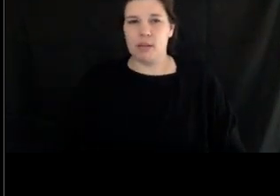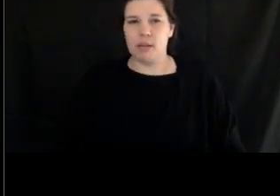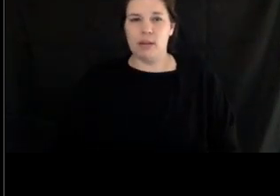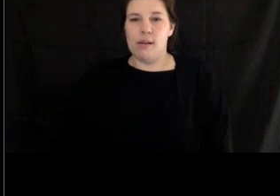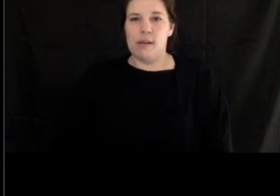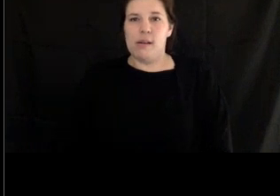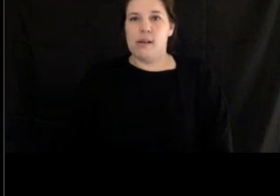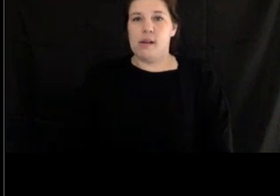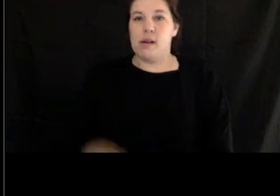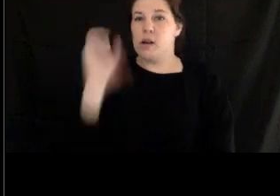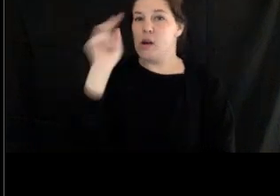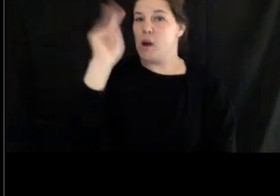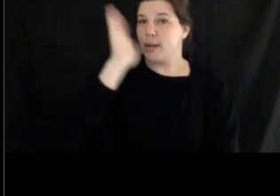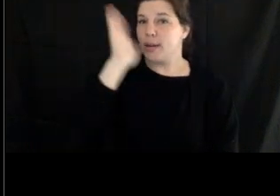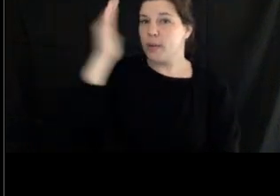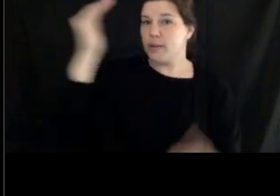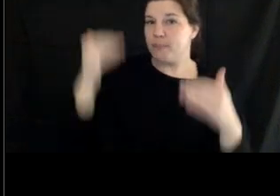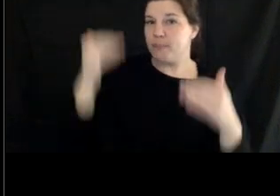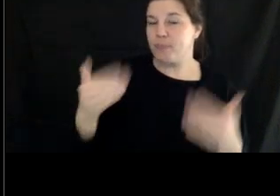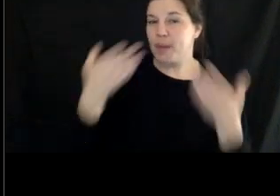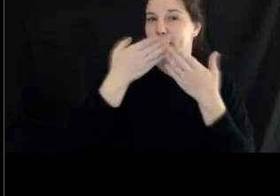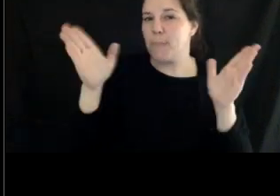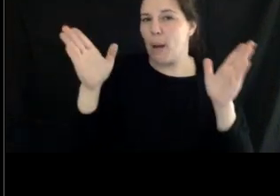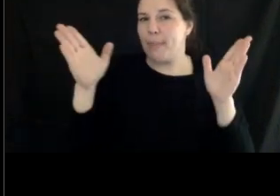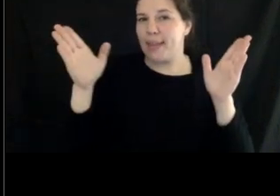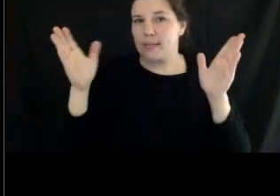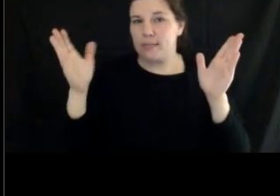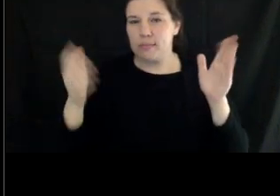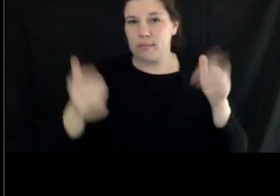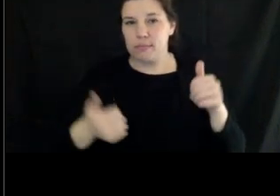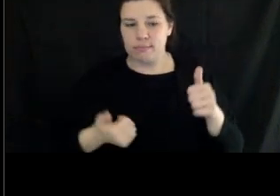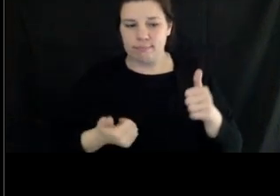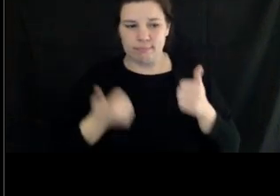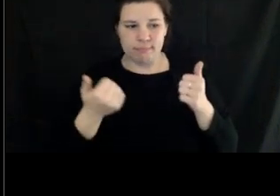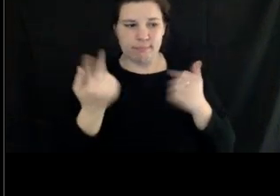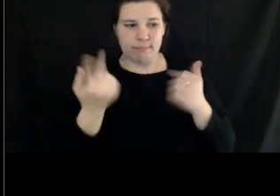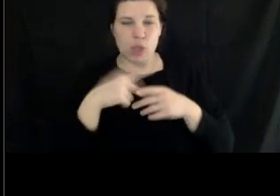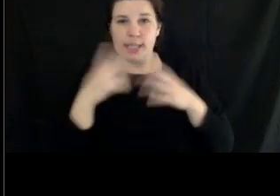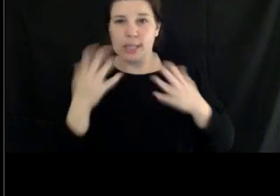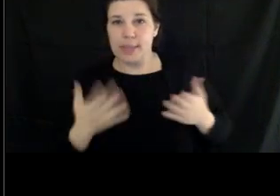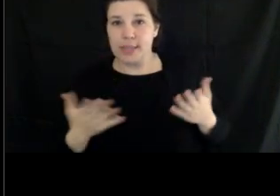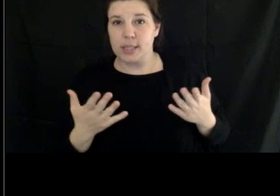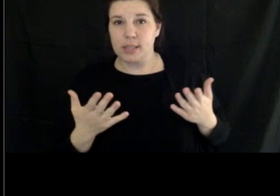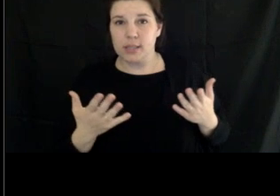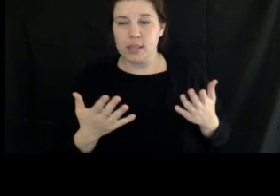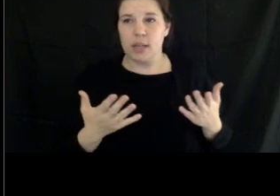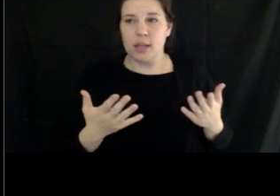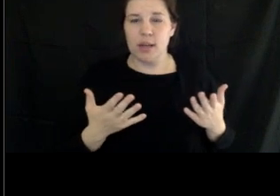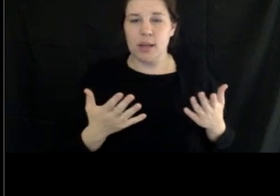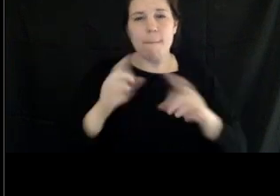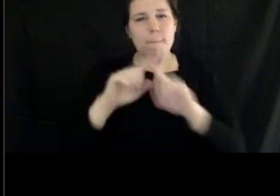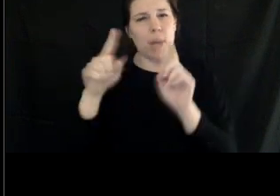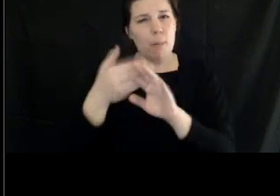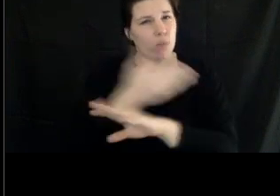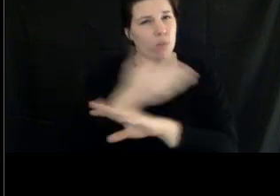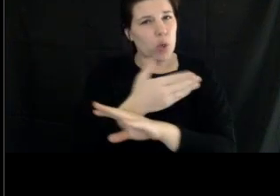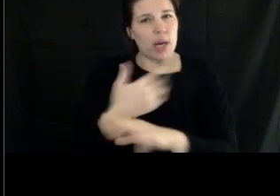All right, we're going to move on to public audience, but before we begin public audience for non-agenda items, this is just a reminder